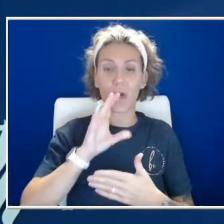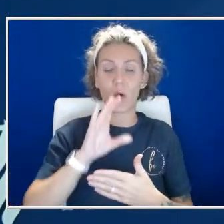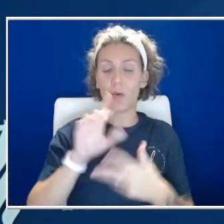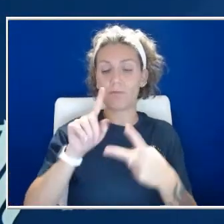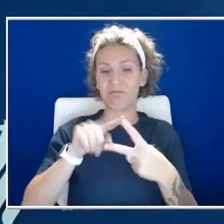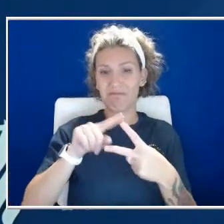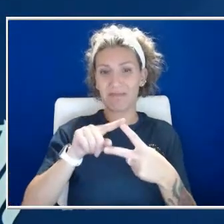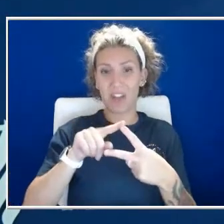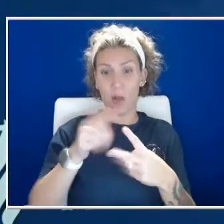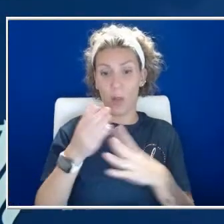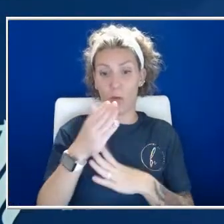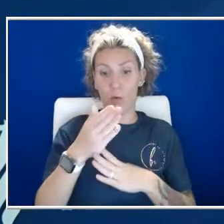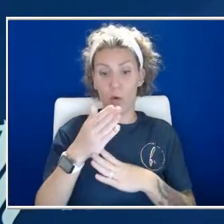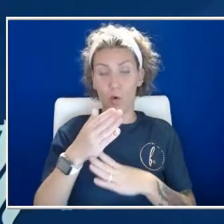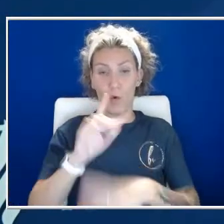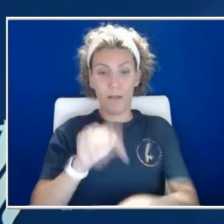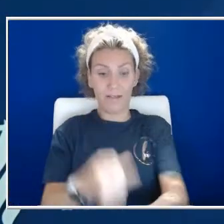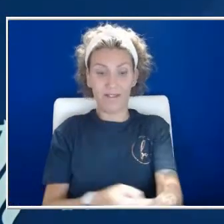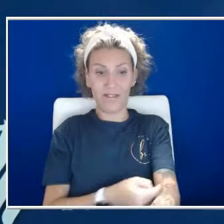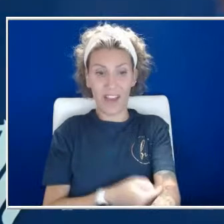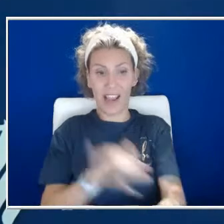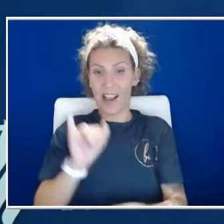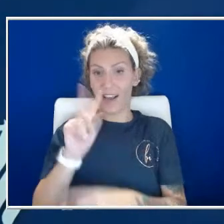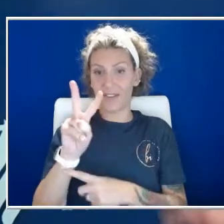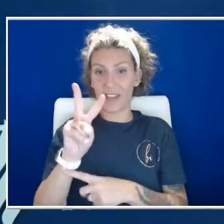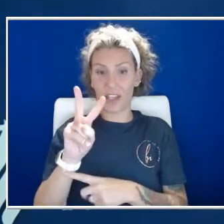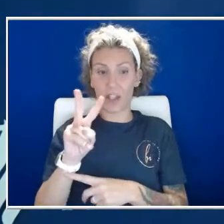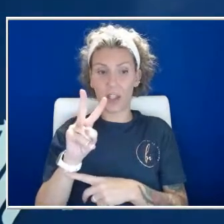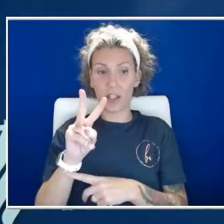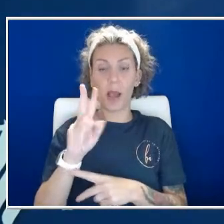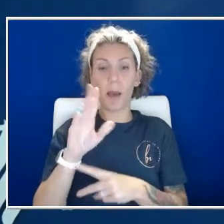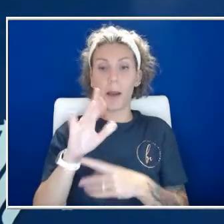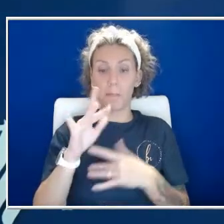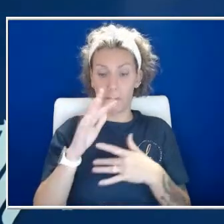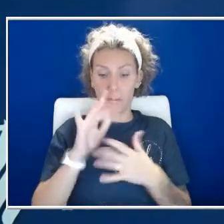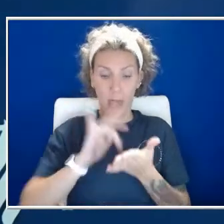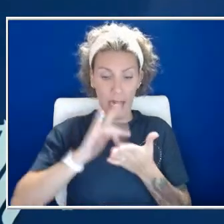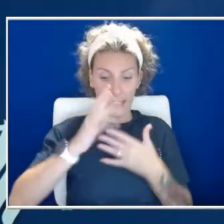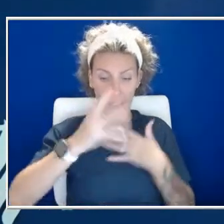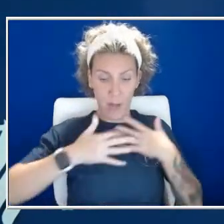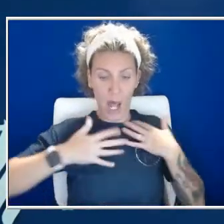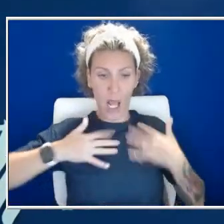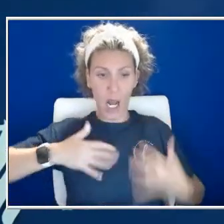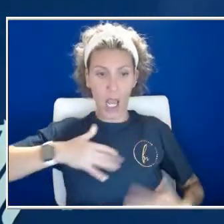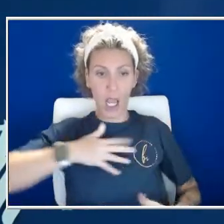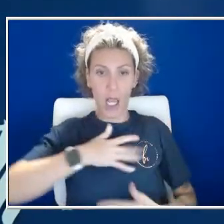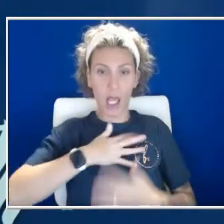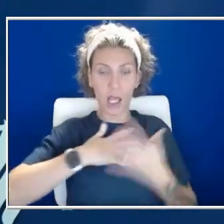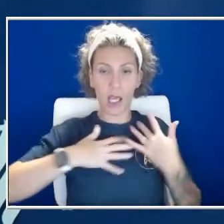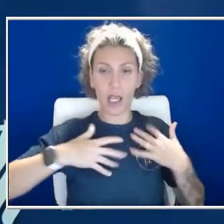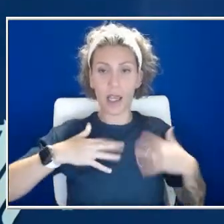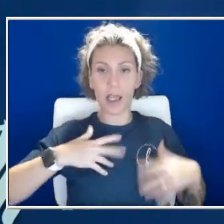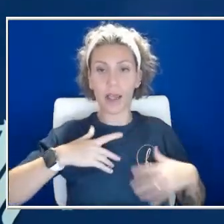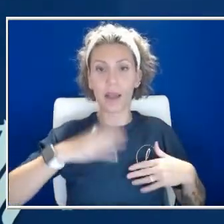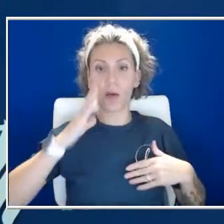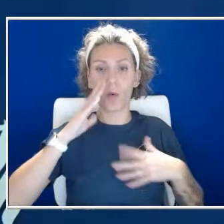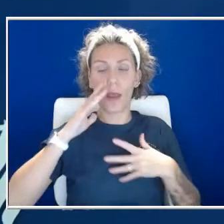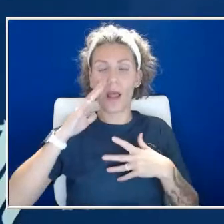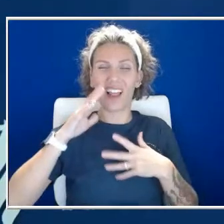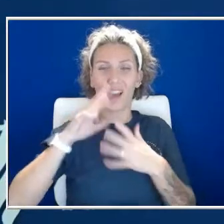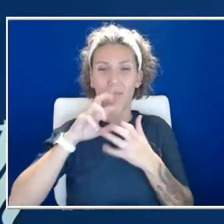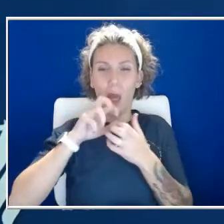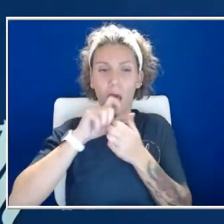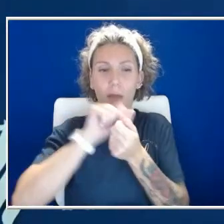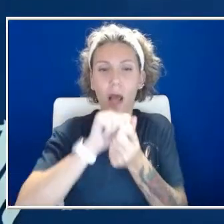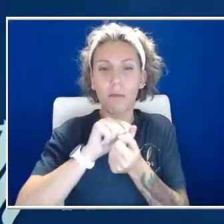through an IV, you can be administered a medicine that will circulate throughout the body and it will eat up clots. Okay. So if you have a blood